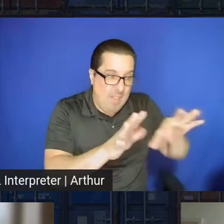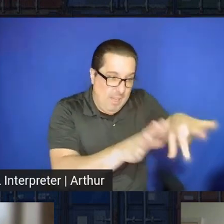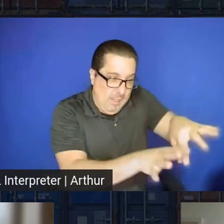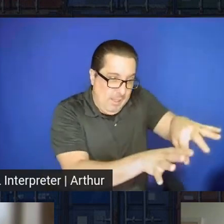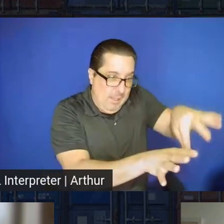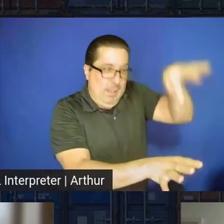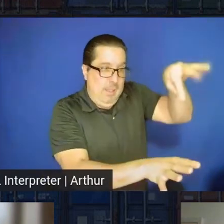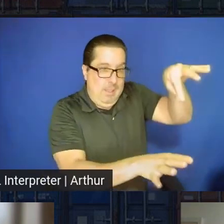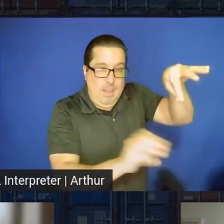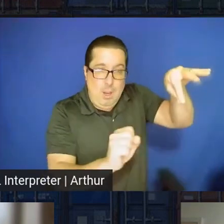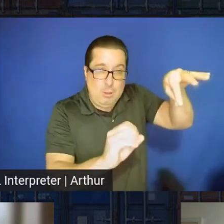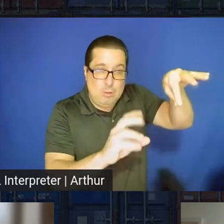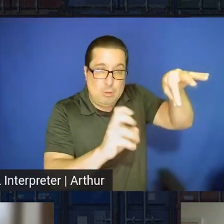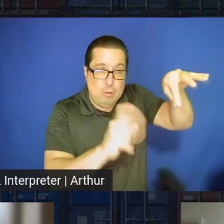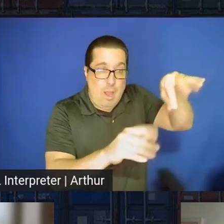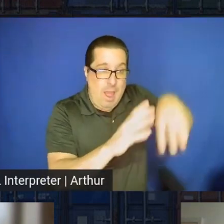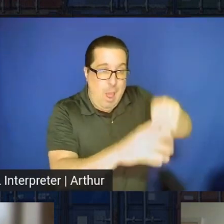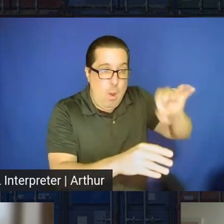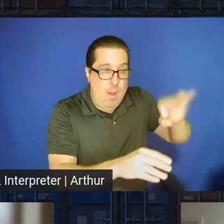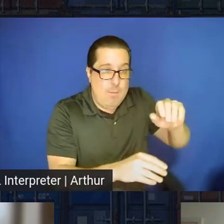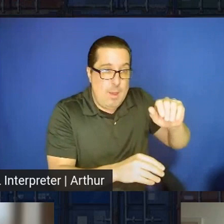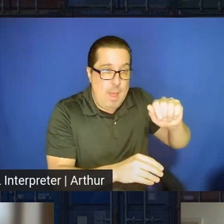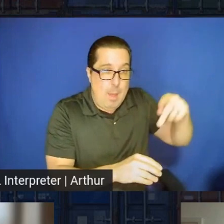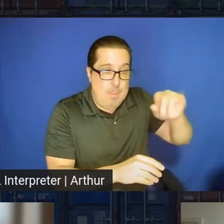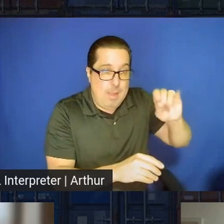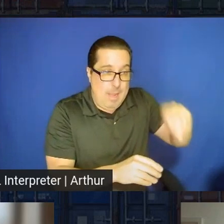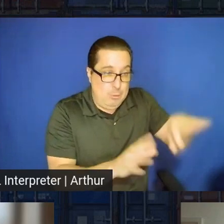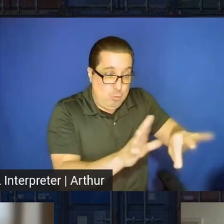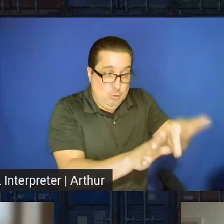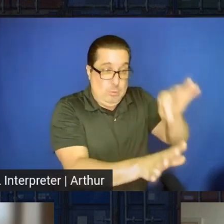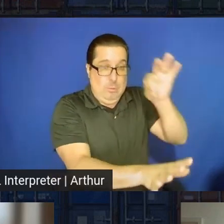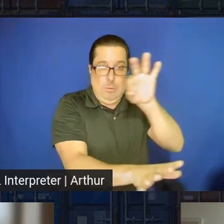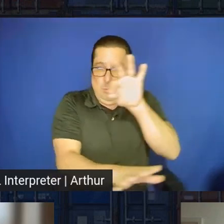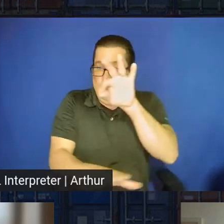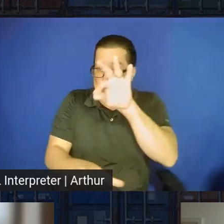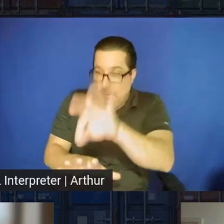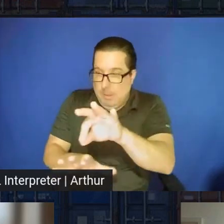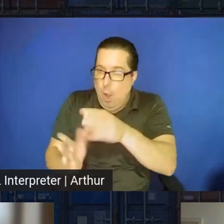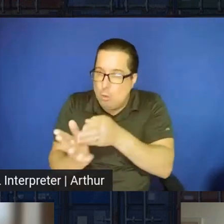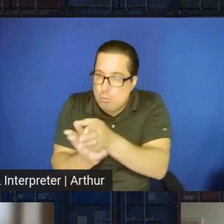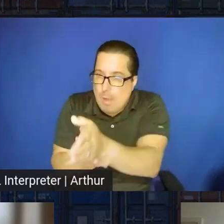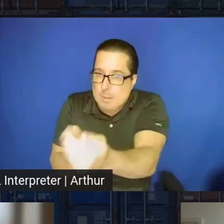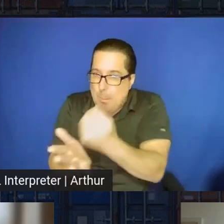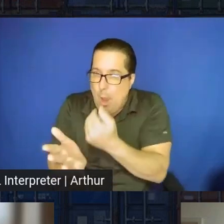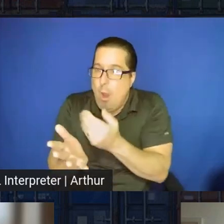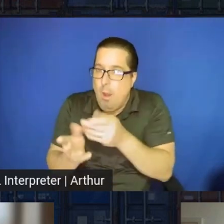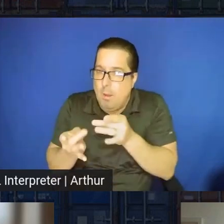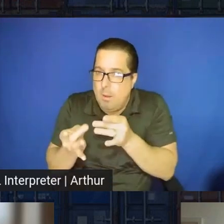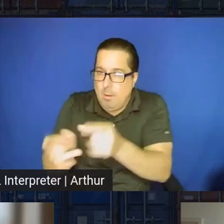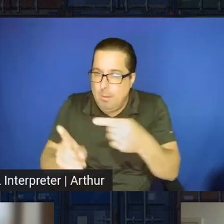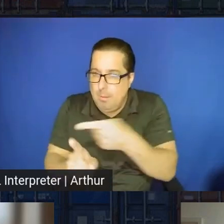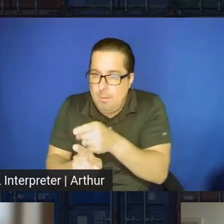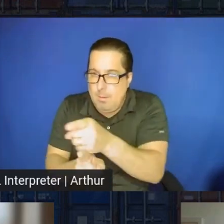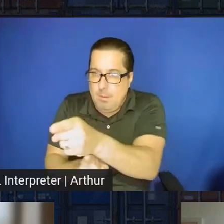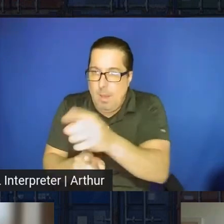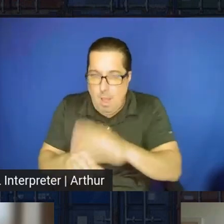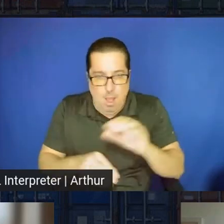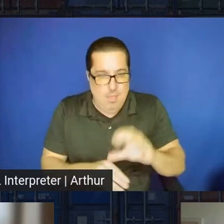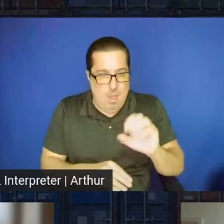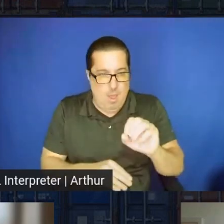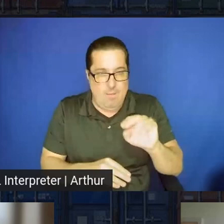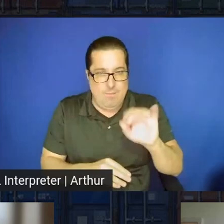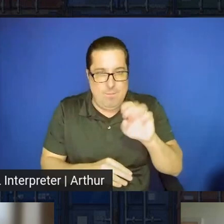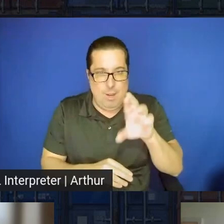application and transparently proxy it through that Envoy instance with that configured Envoy listener,